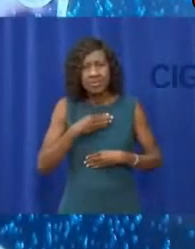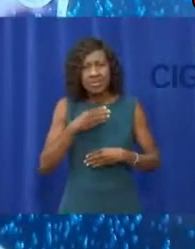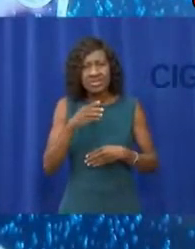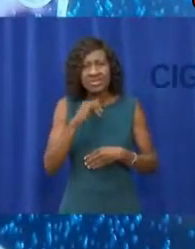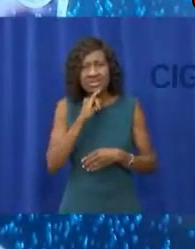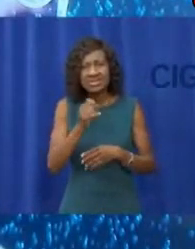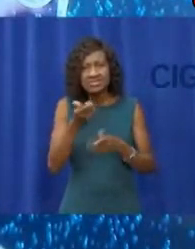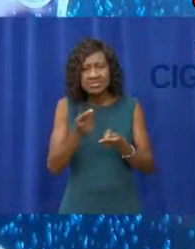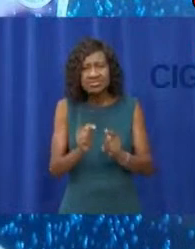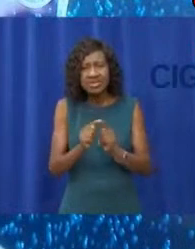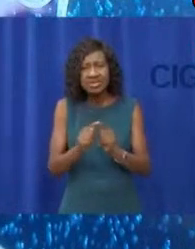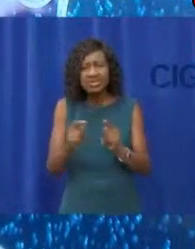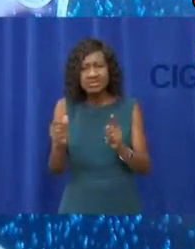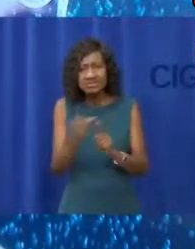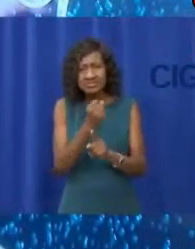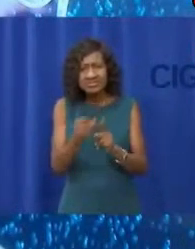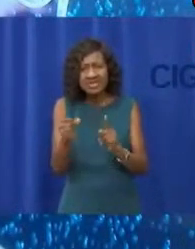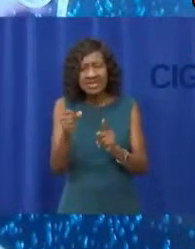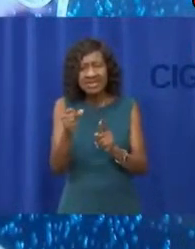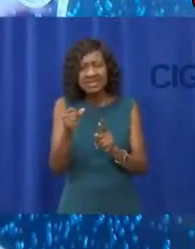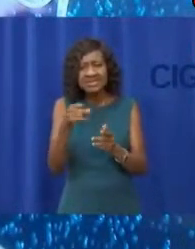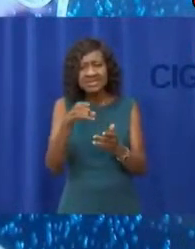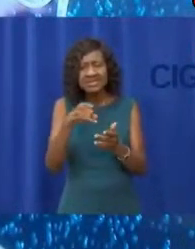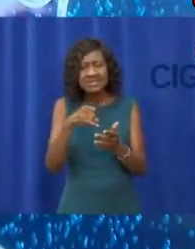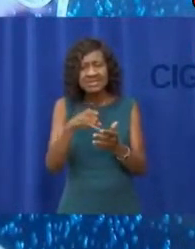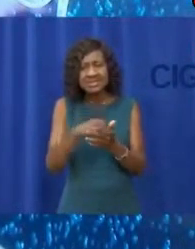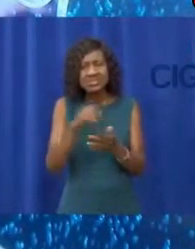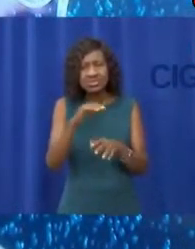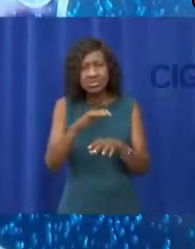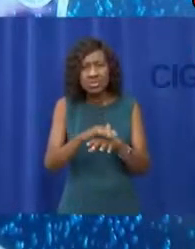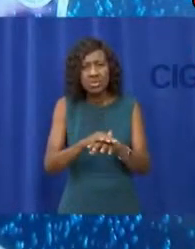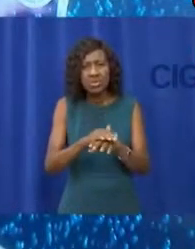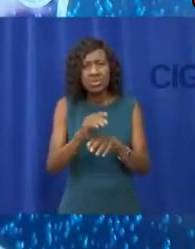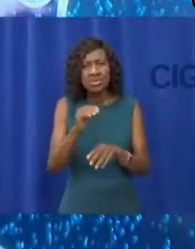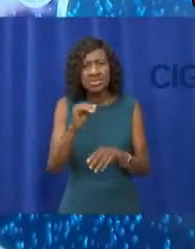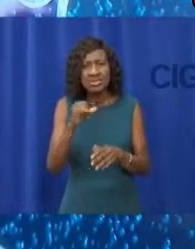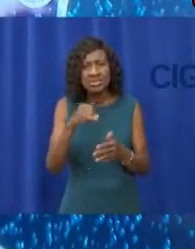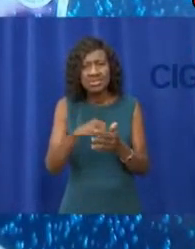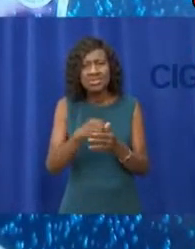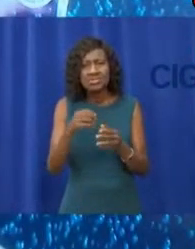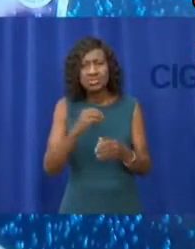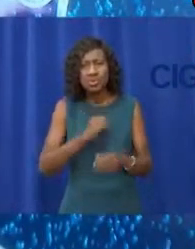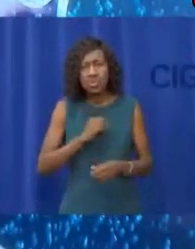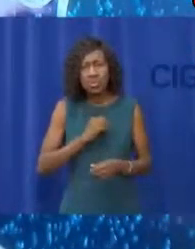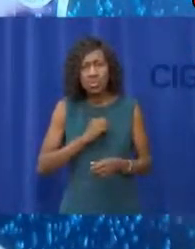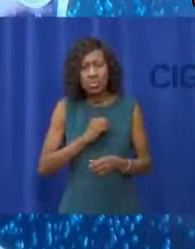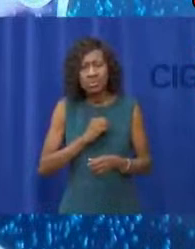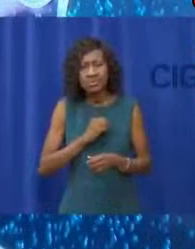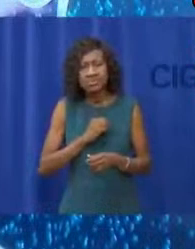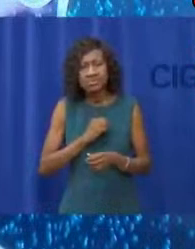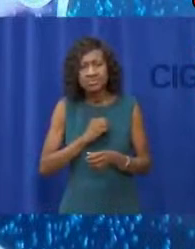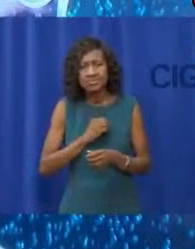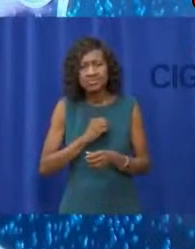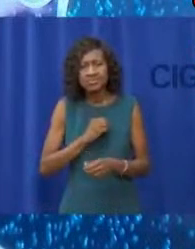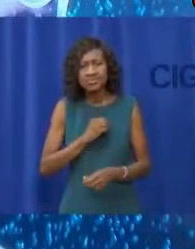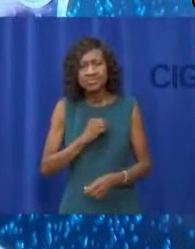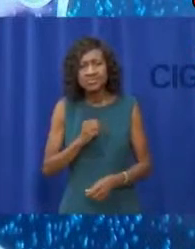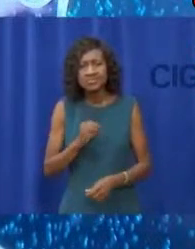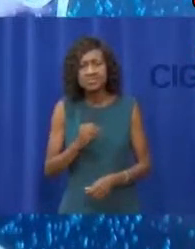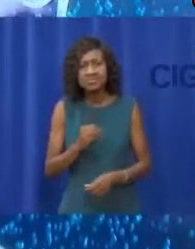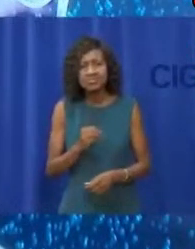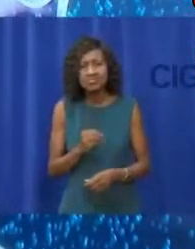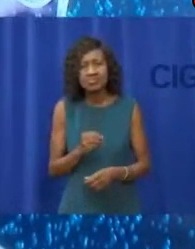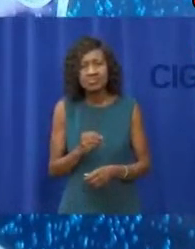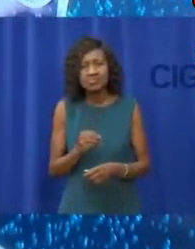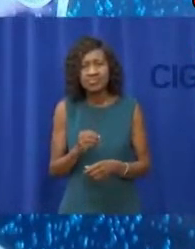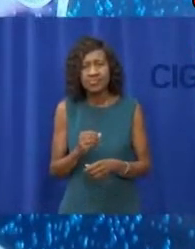own. So you've got immunoglobulins first, IgM, immunoglobulin M, and then IgG, which rise following an acute infection. And